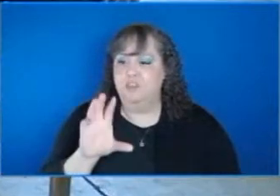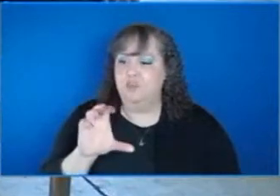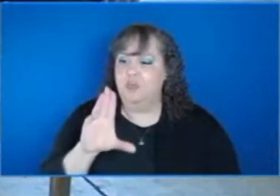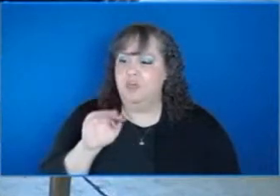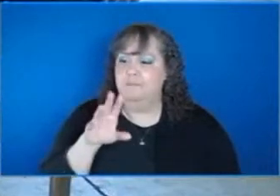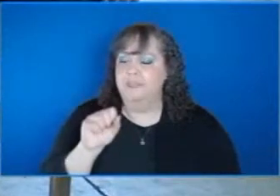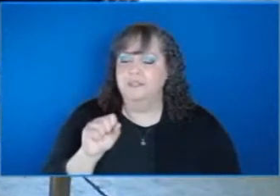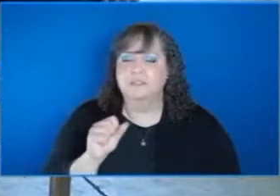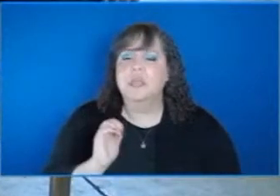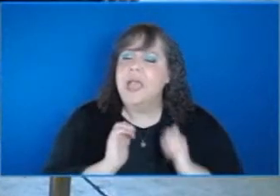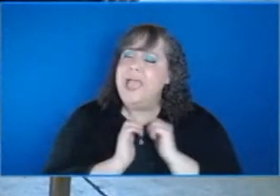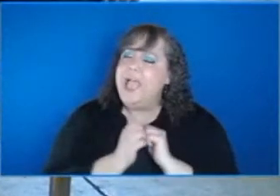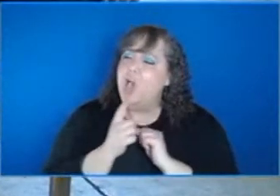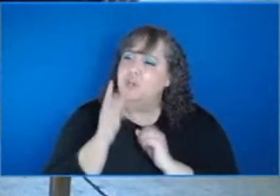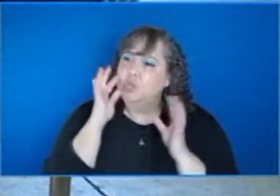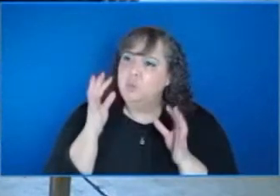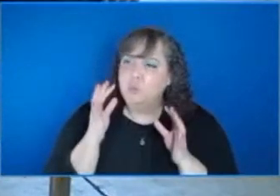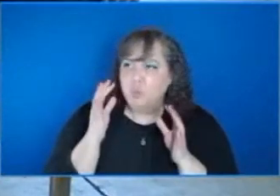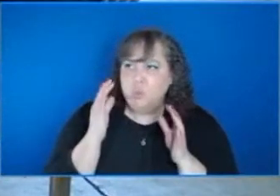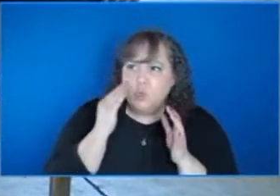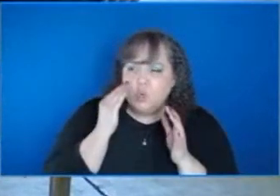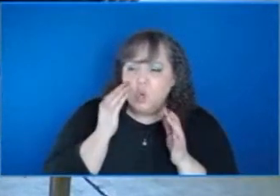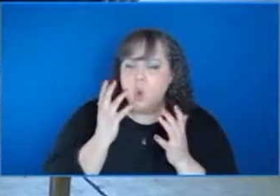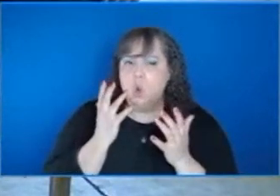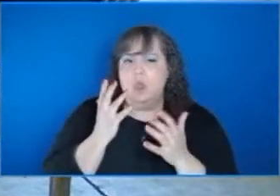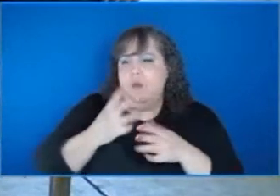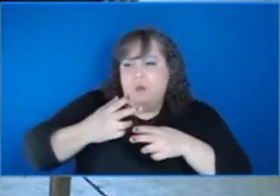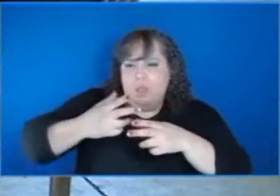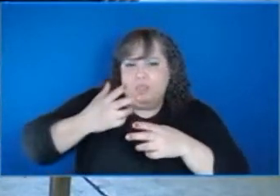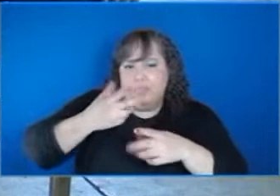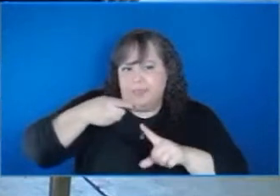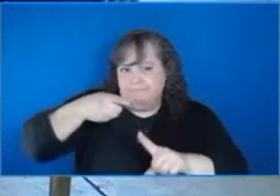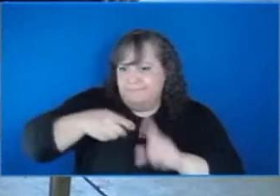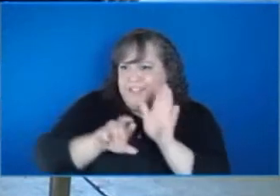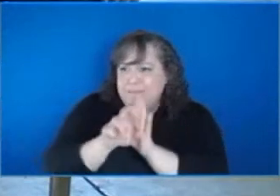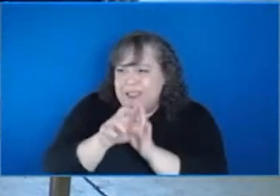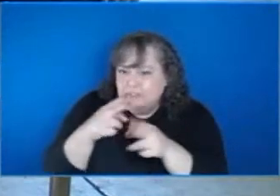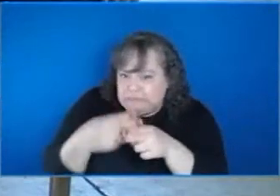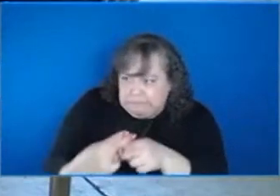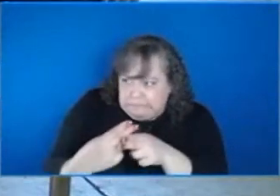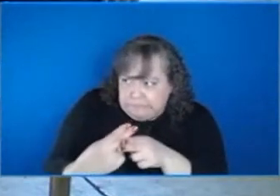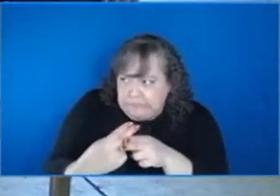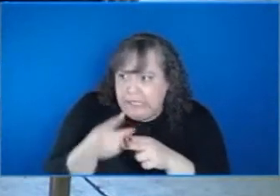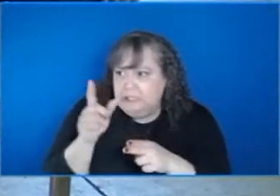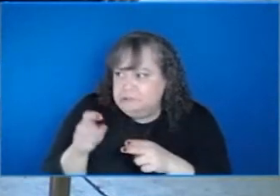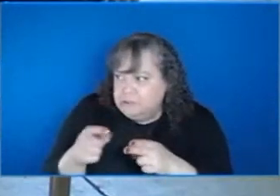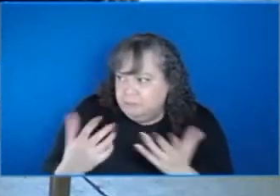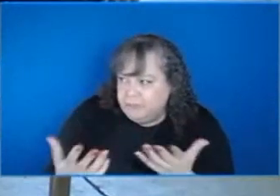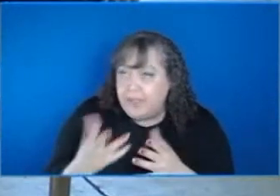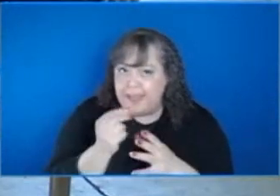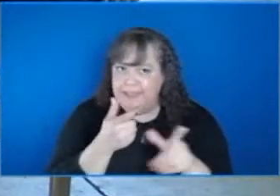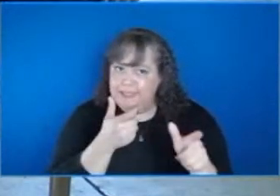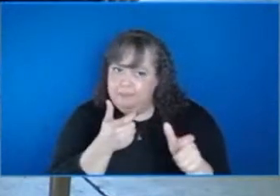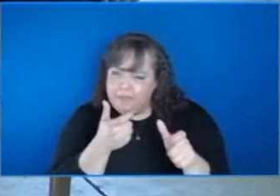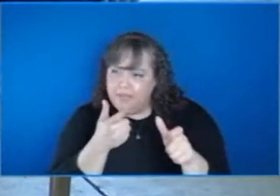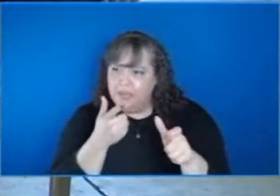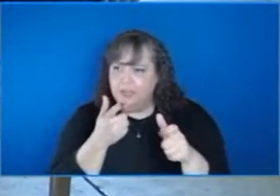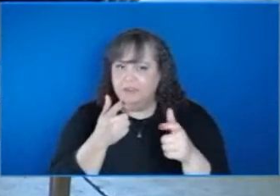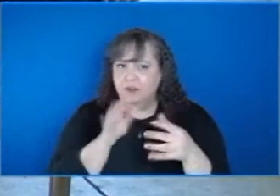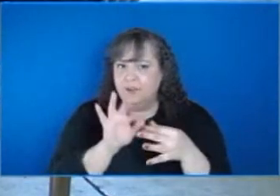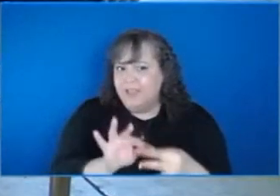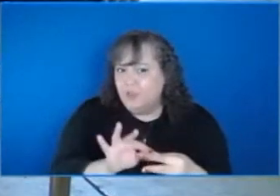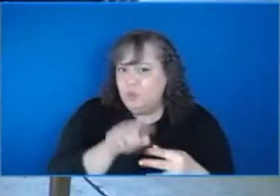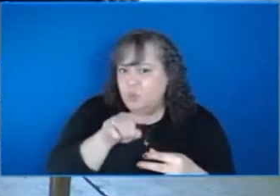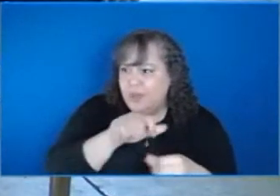what weight the spacecraft should be and its speed in relation to the weight and speed of the asteroid in order to change